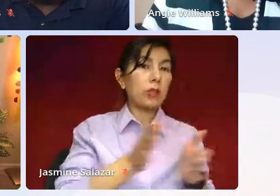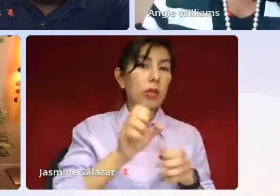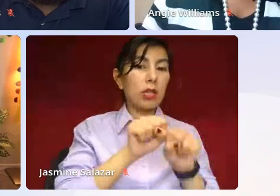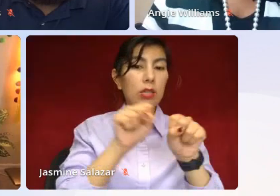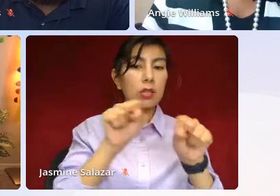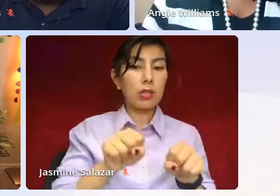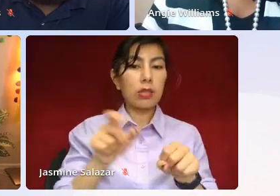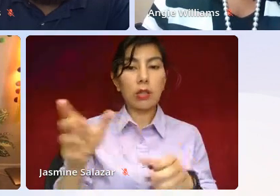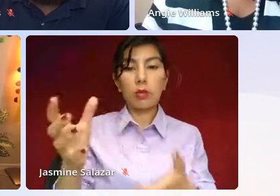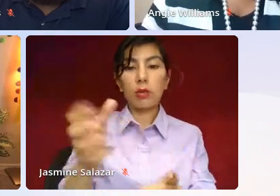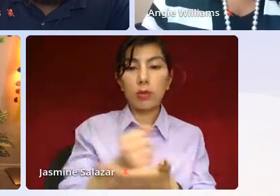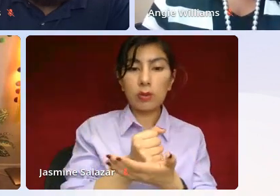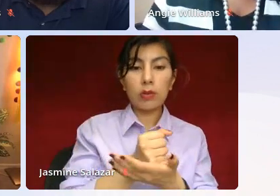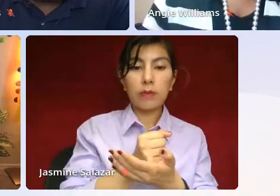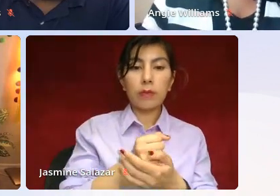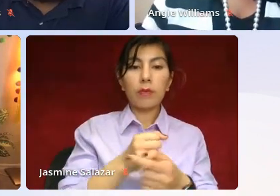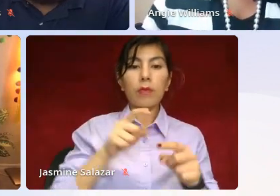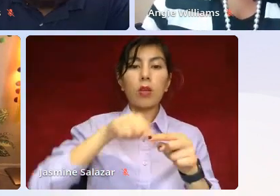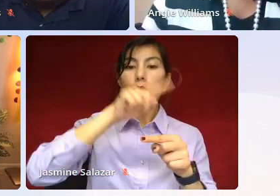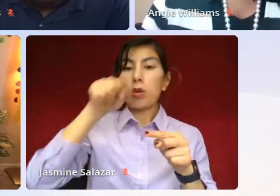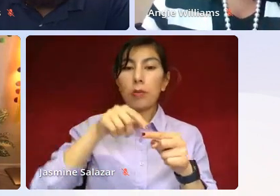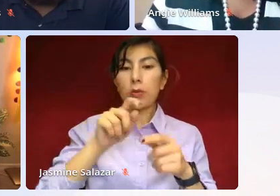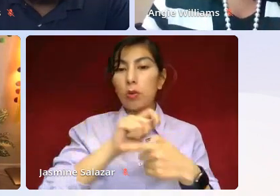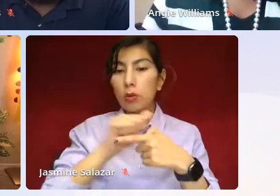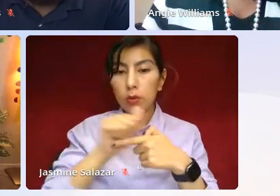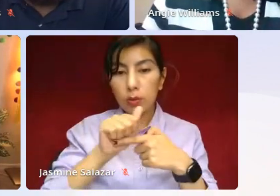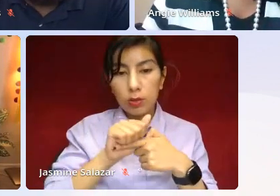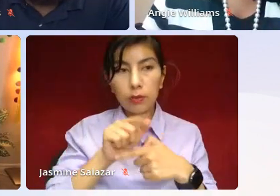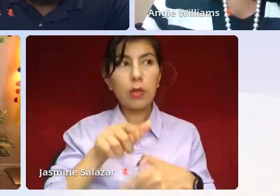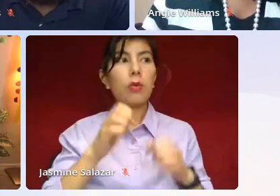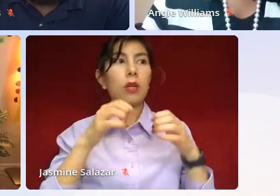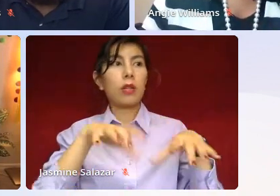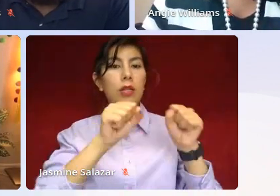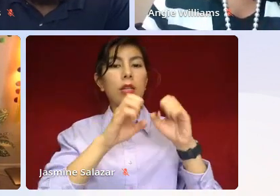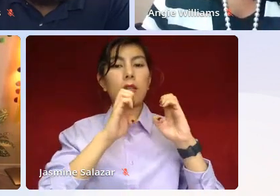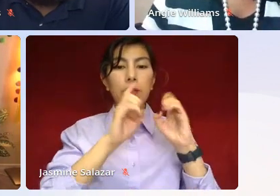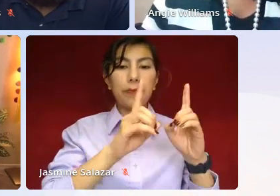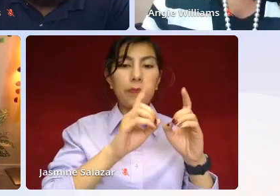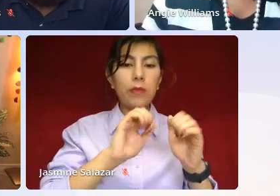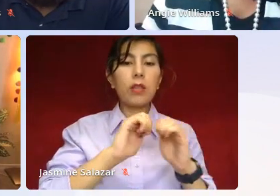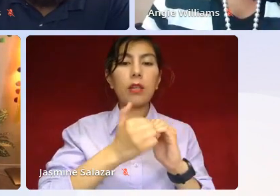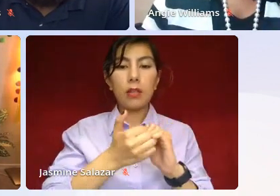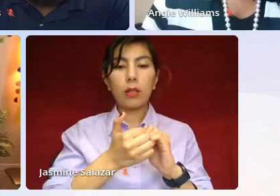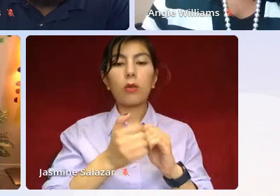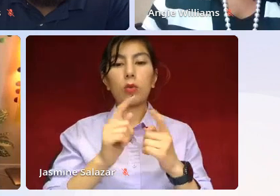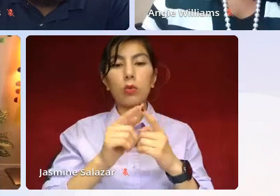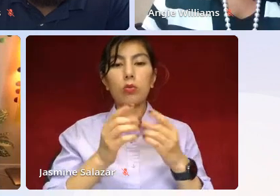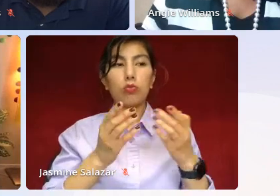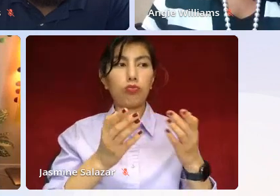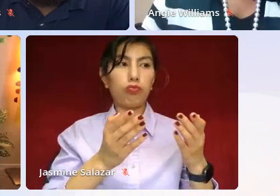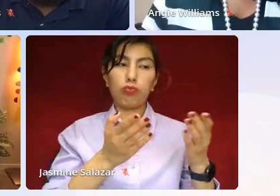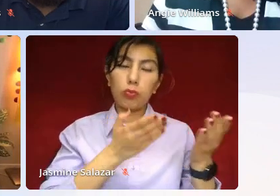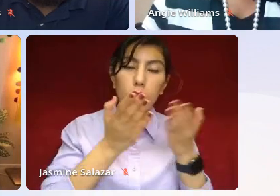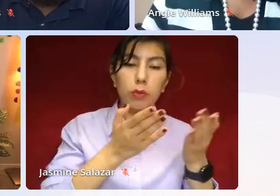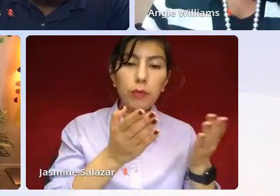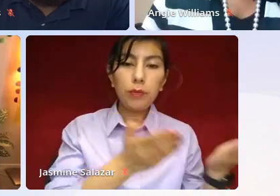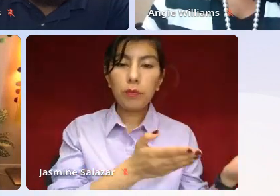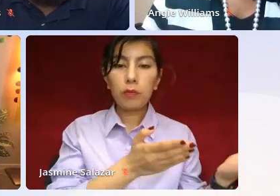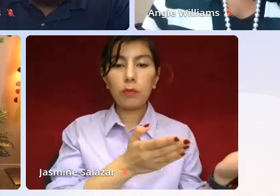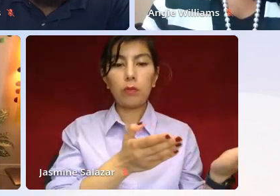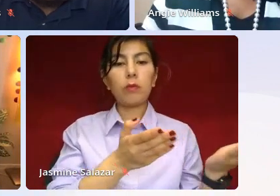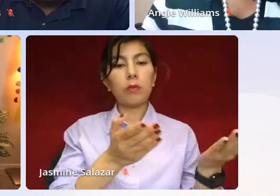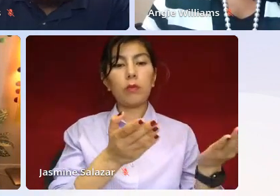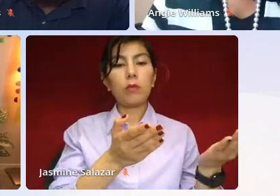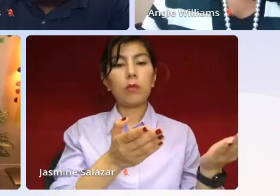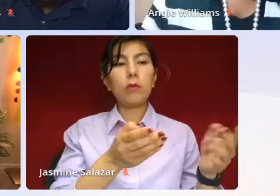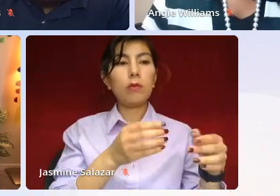like wraparound training. They were getting educated on how services are going to be, conducted, so